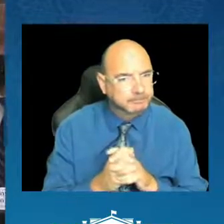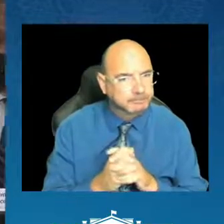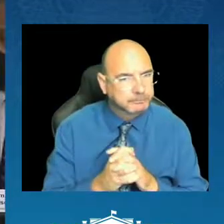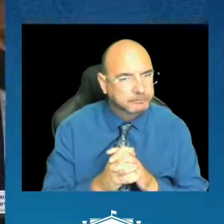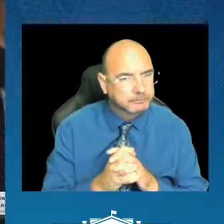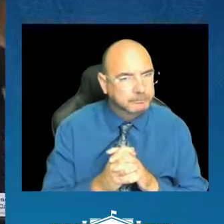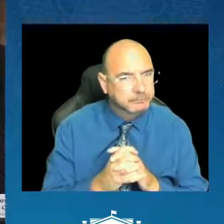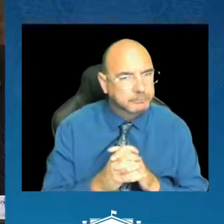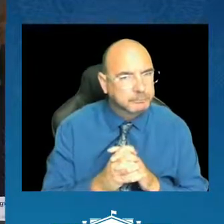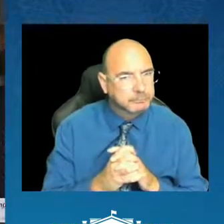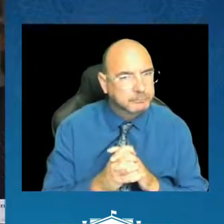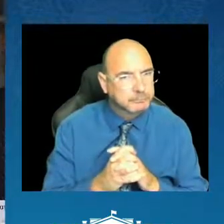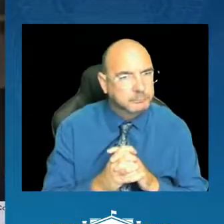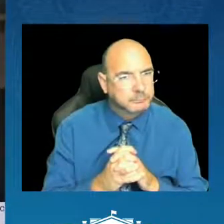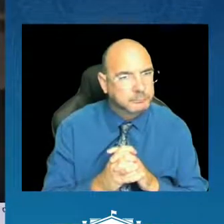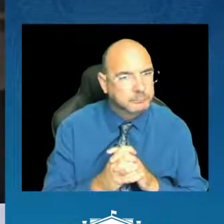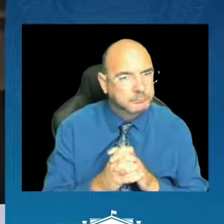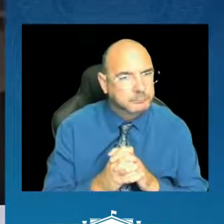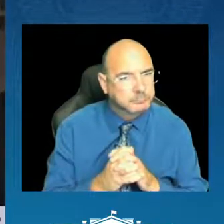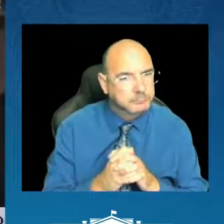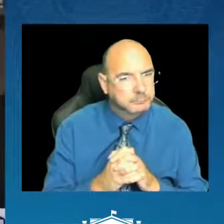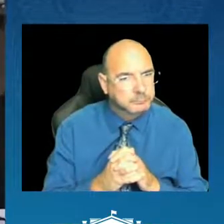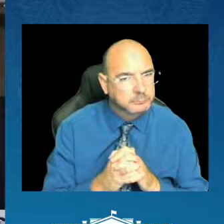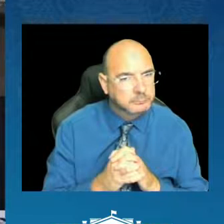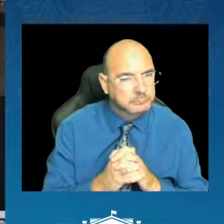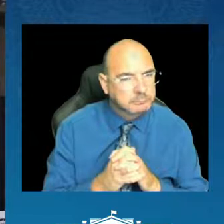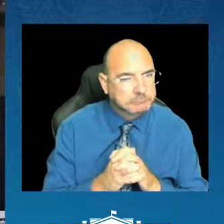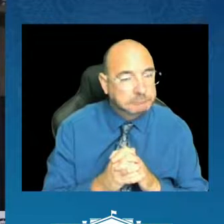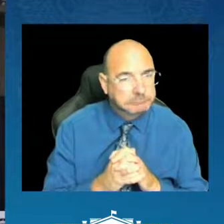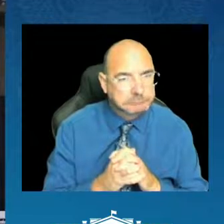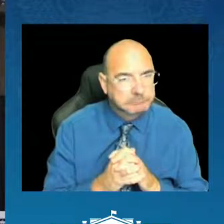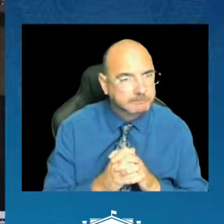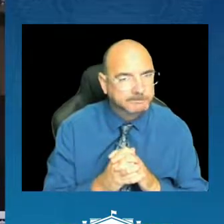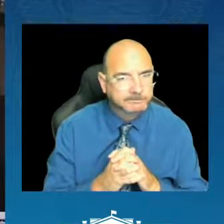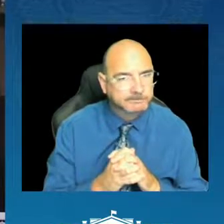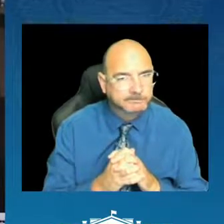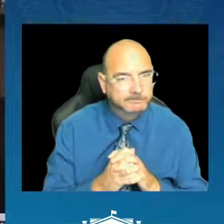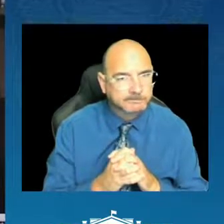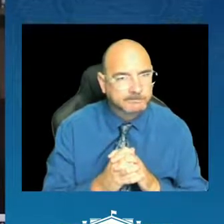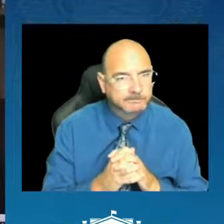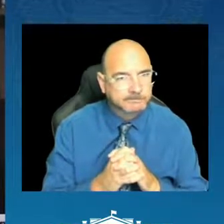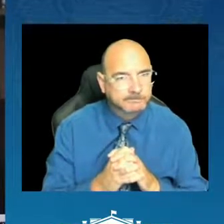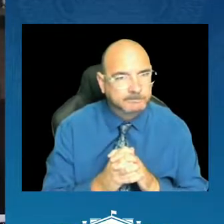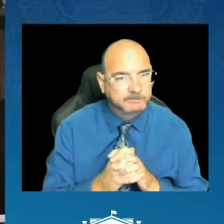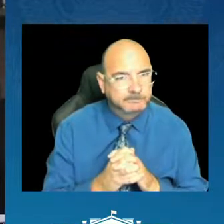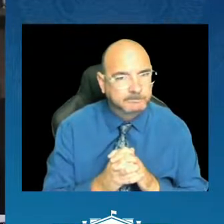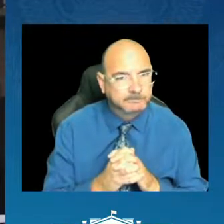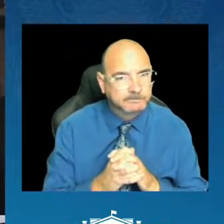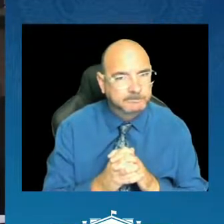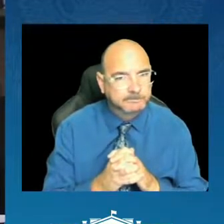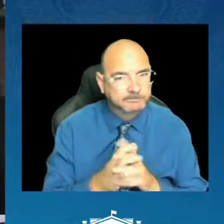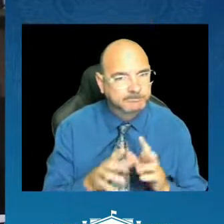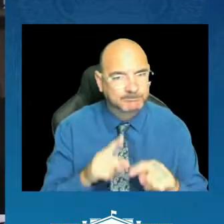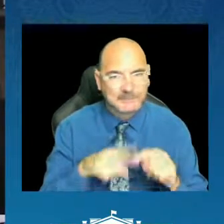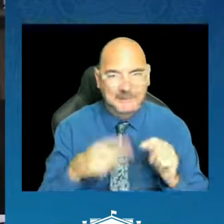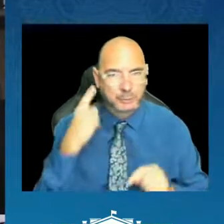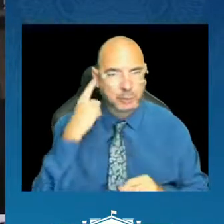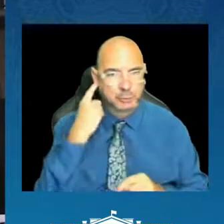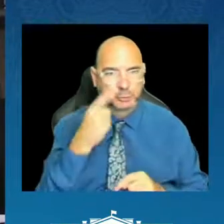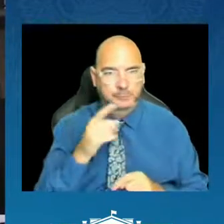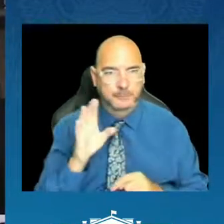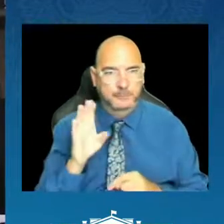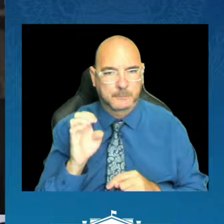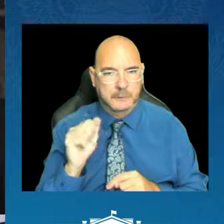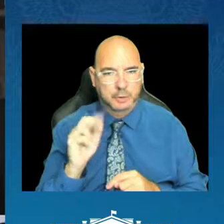is happening and about to happen in this state regarding abortion. Indiana already ranks third in the country for